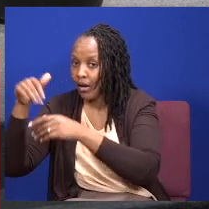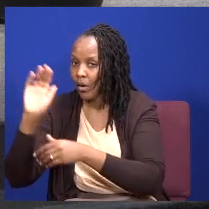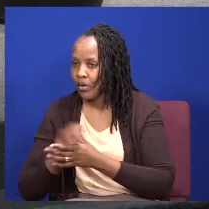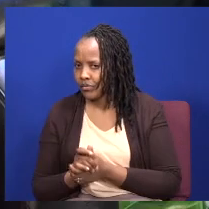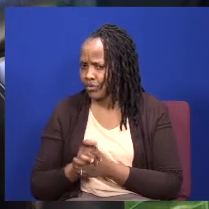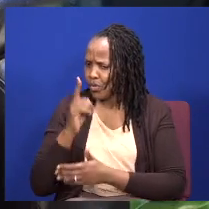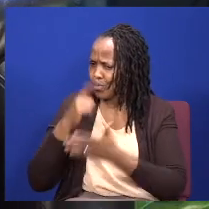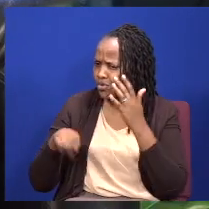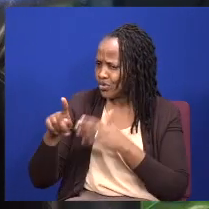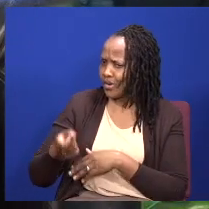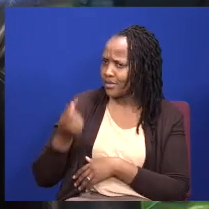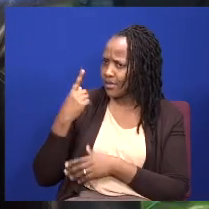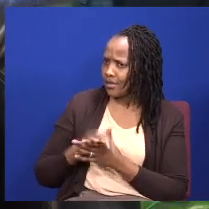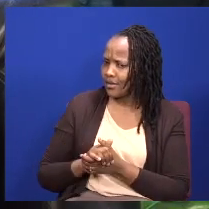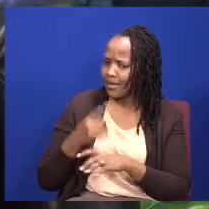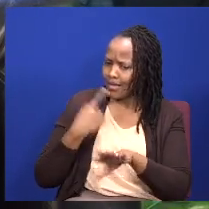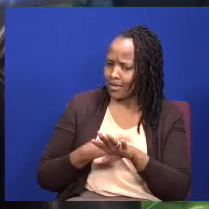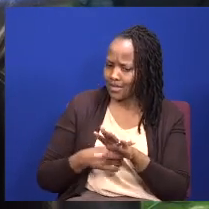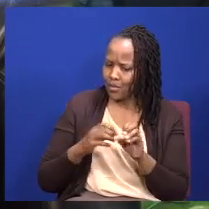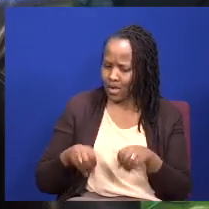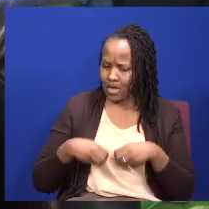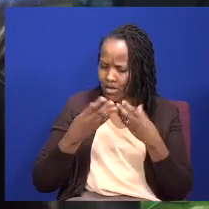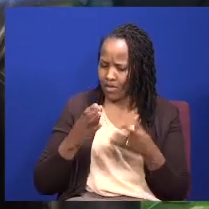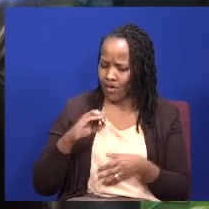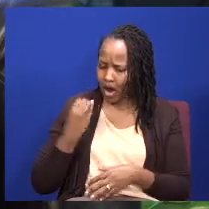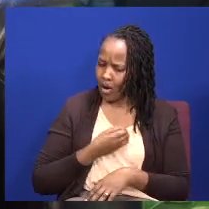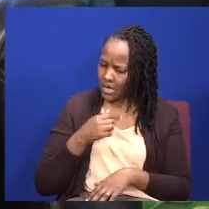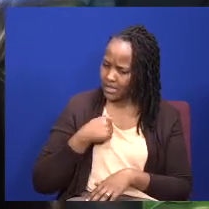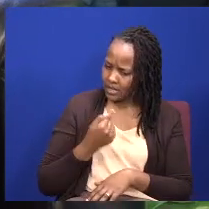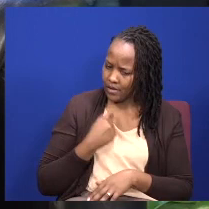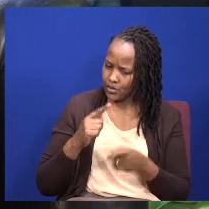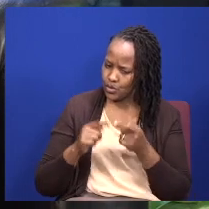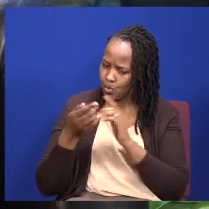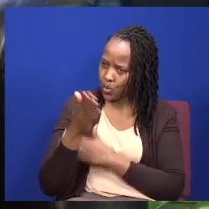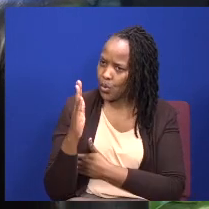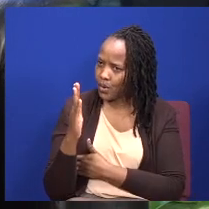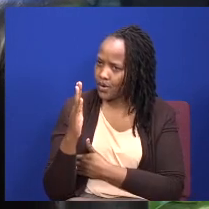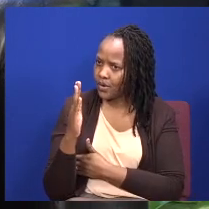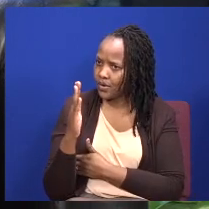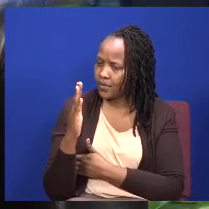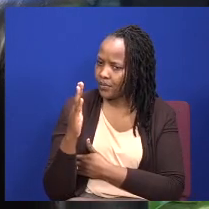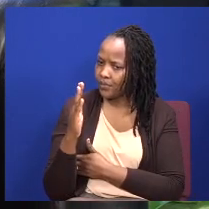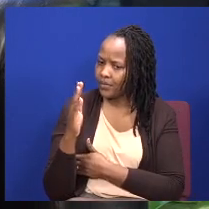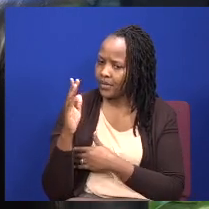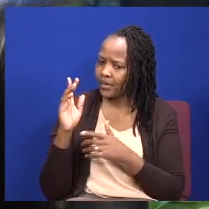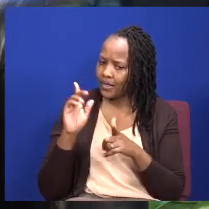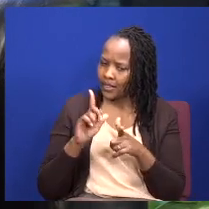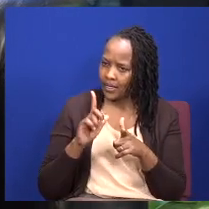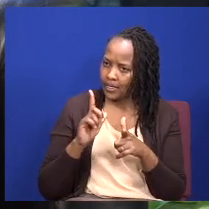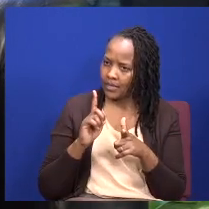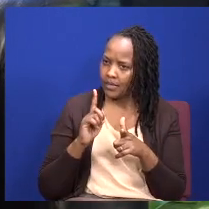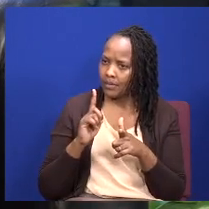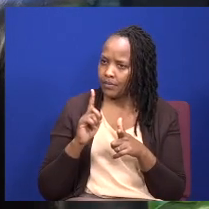verse? When we give ourselves to God and refuse the evil spirit to